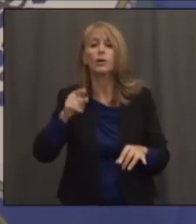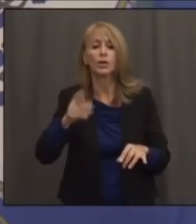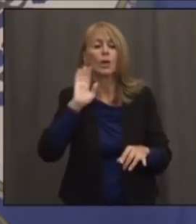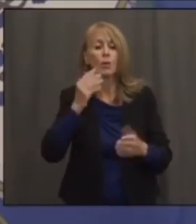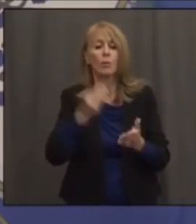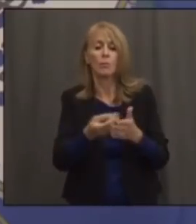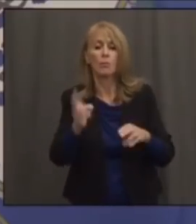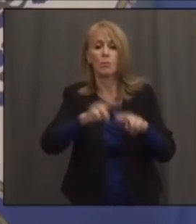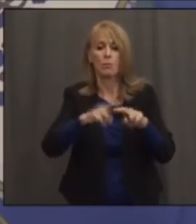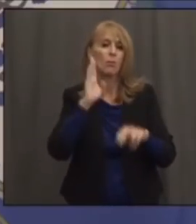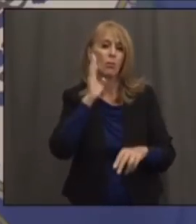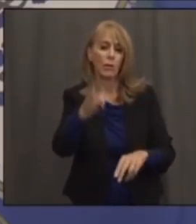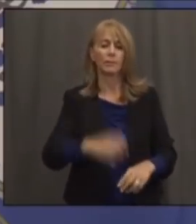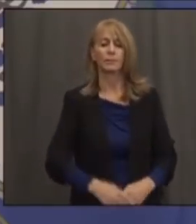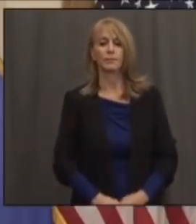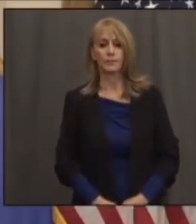raise.